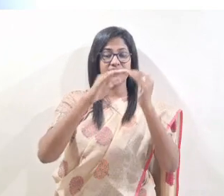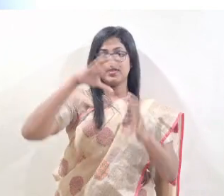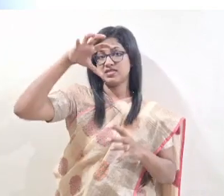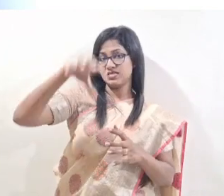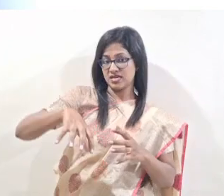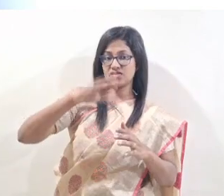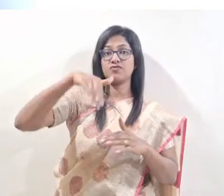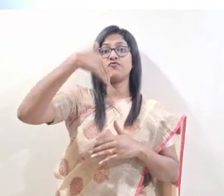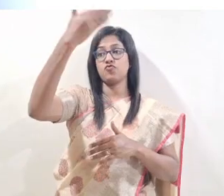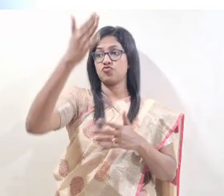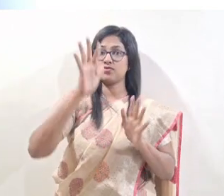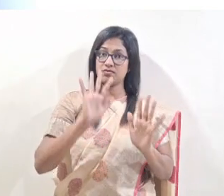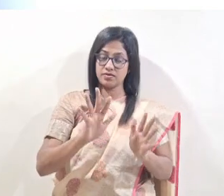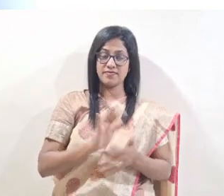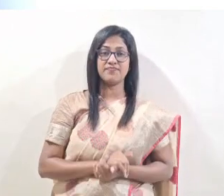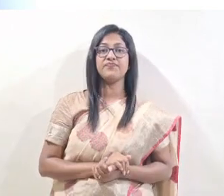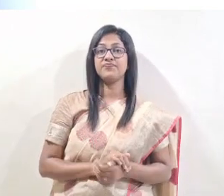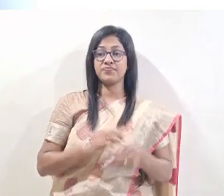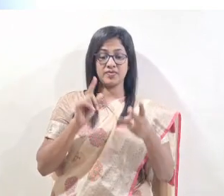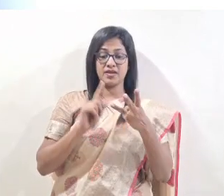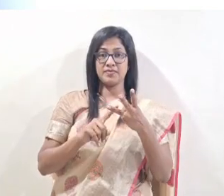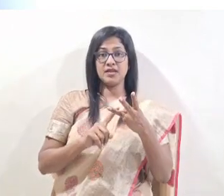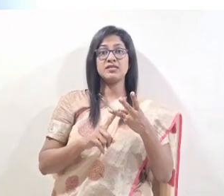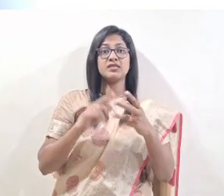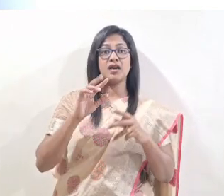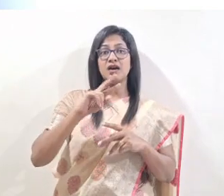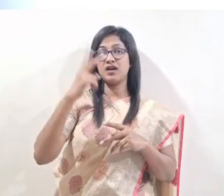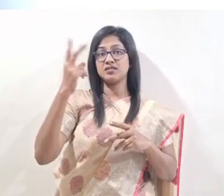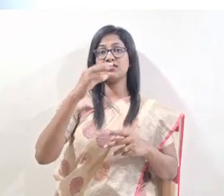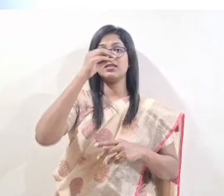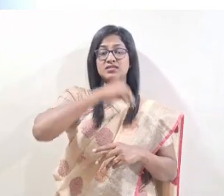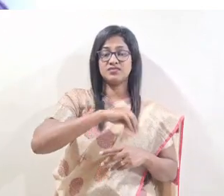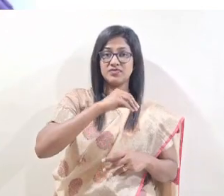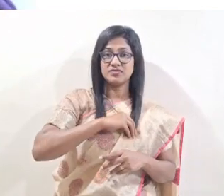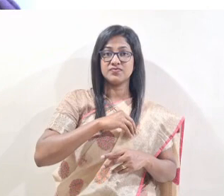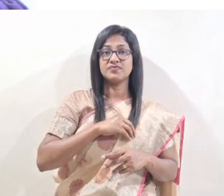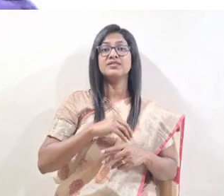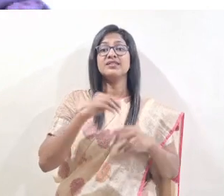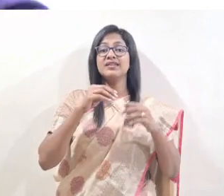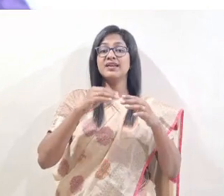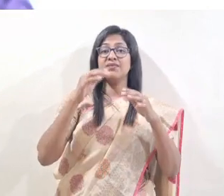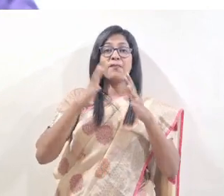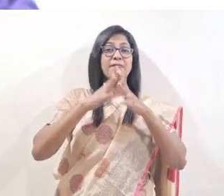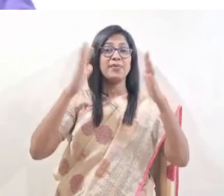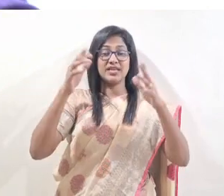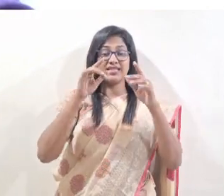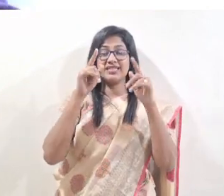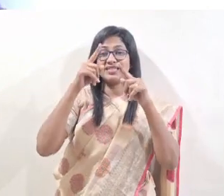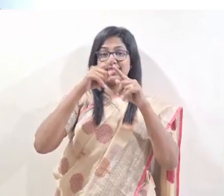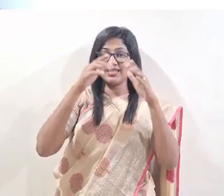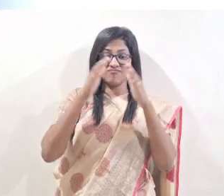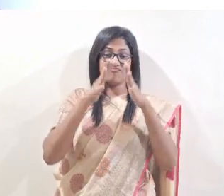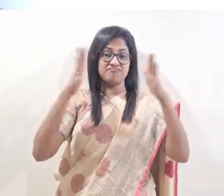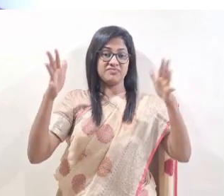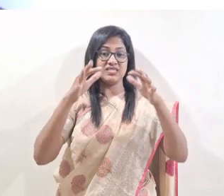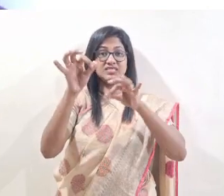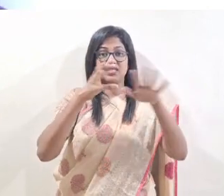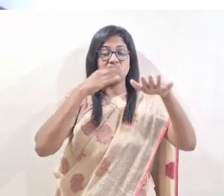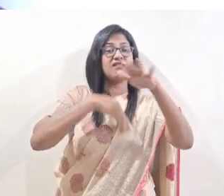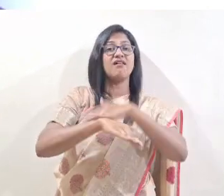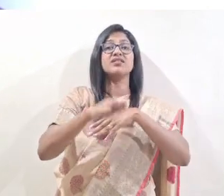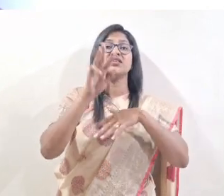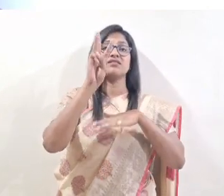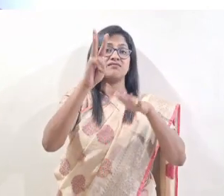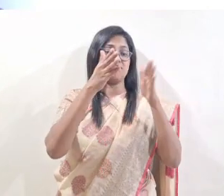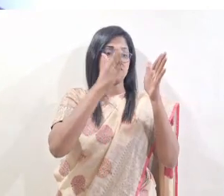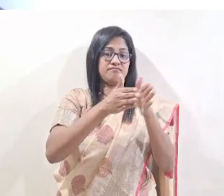which would come up in the future. One other advantage is that a majority of the tier 2 cities right now are going for 3-car